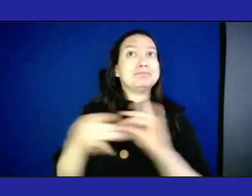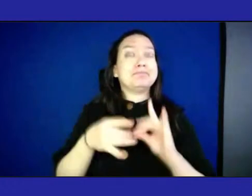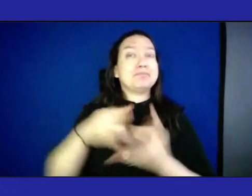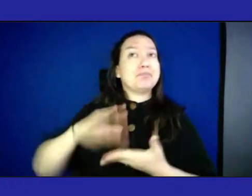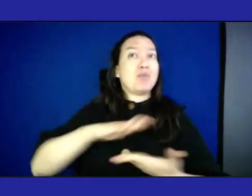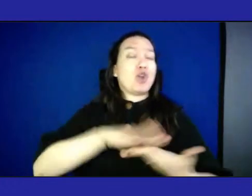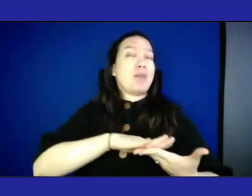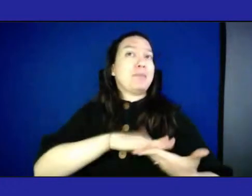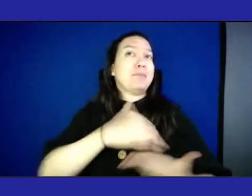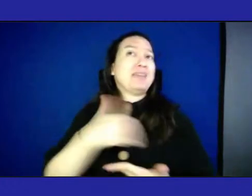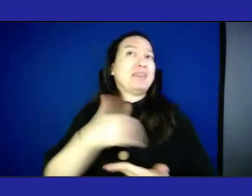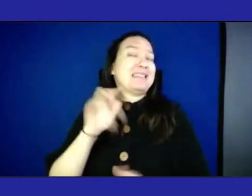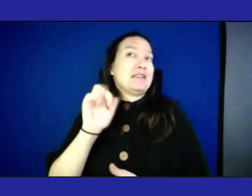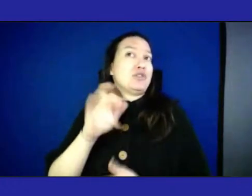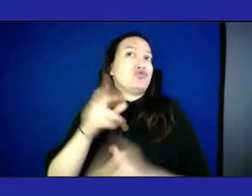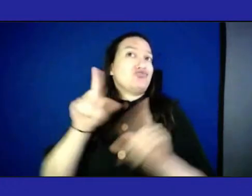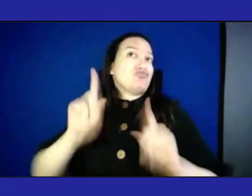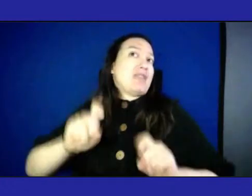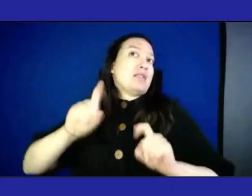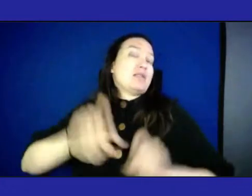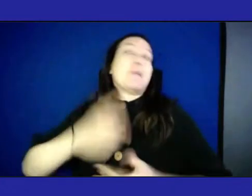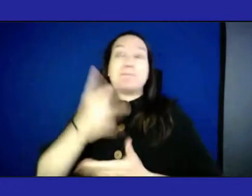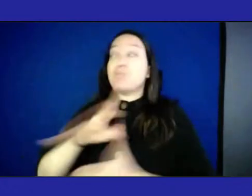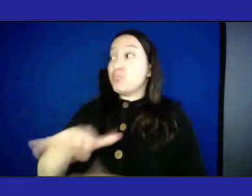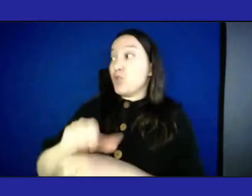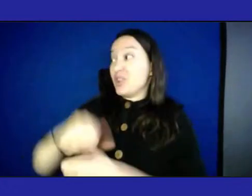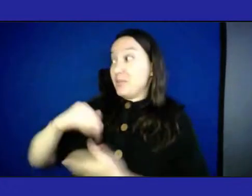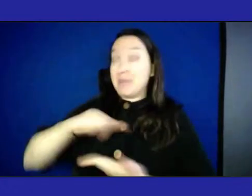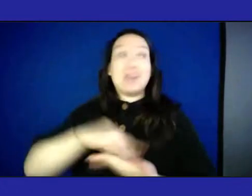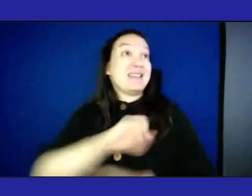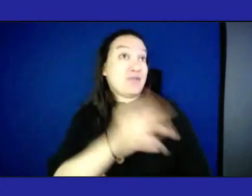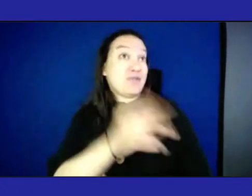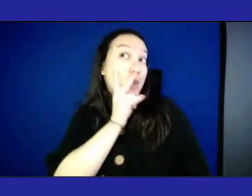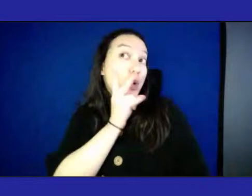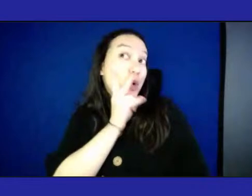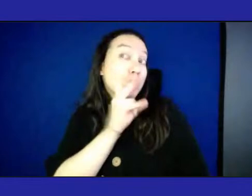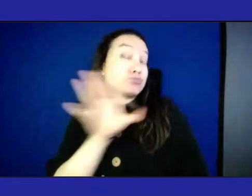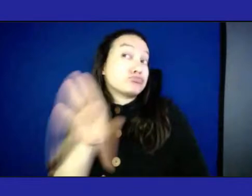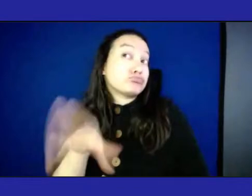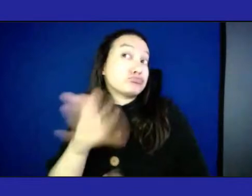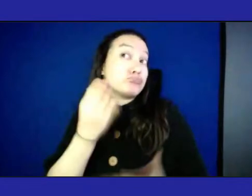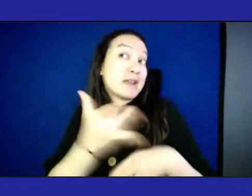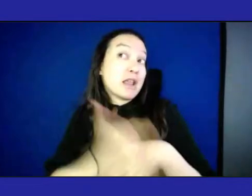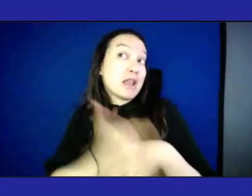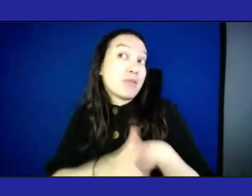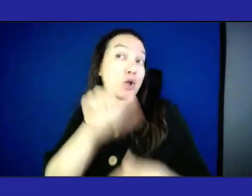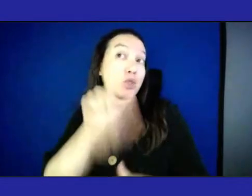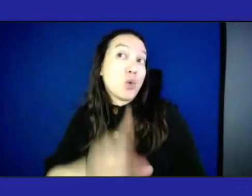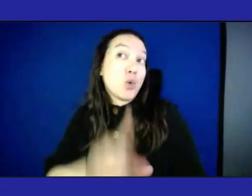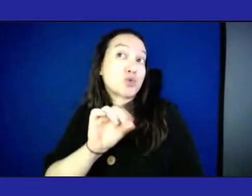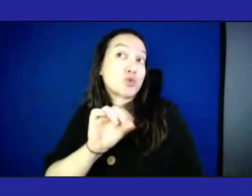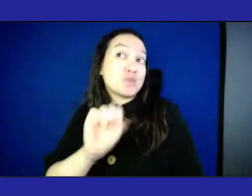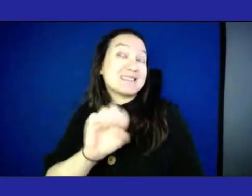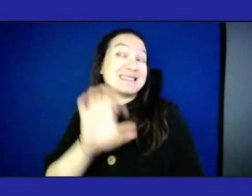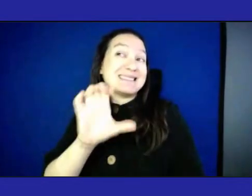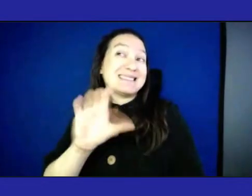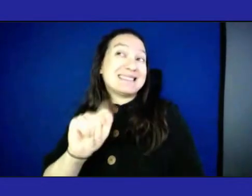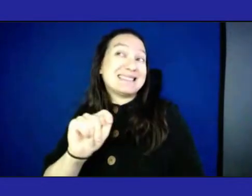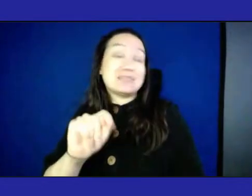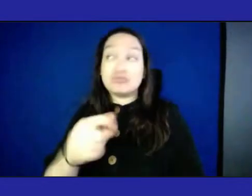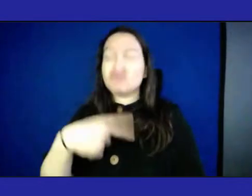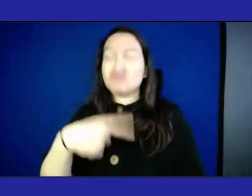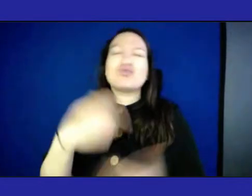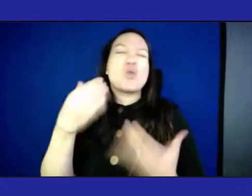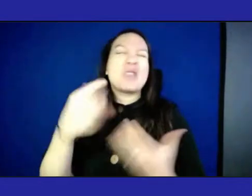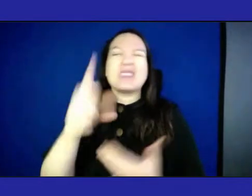as they go for their mammograms and say, hey, if you're a smoker, you may be eligible for a low-dose CT, you should consider getting it. So that's